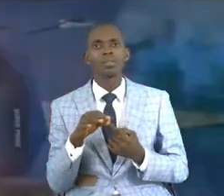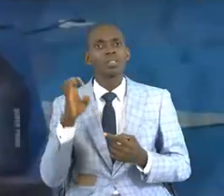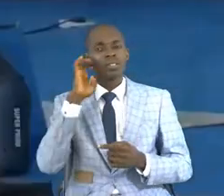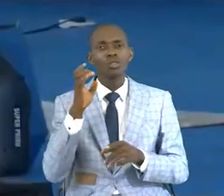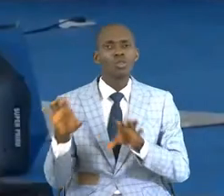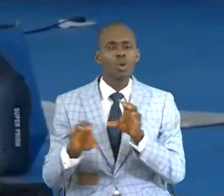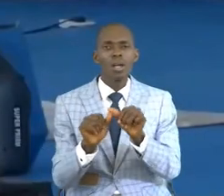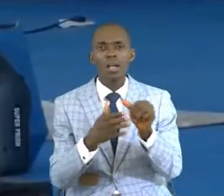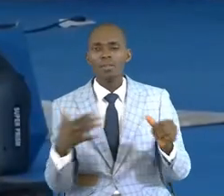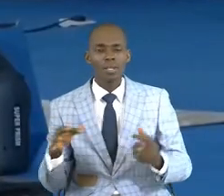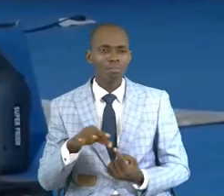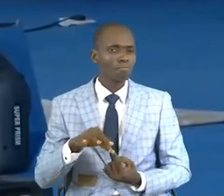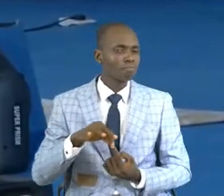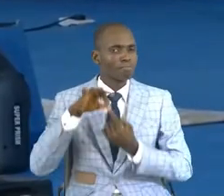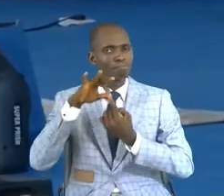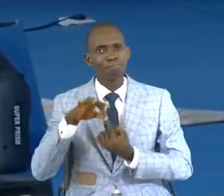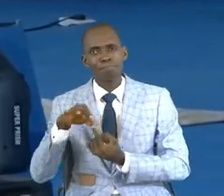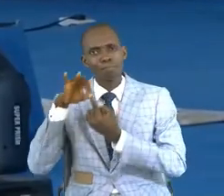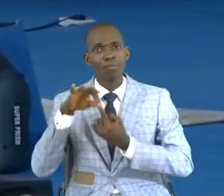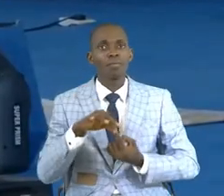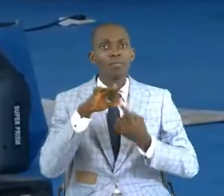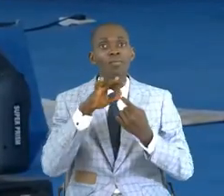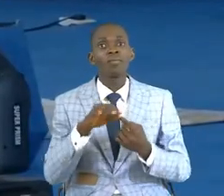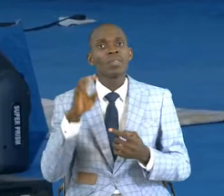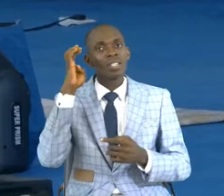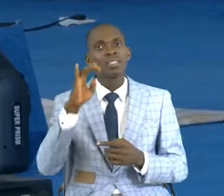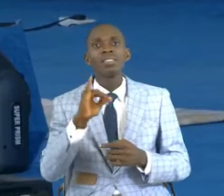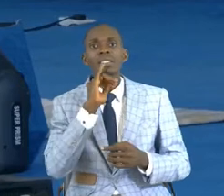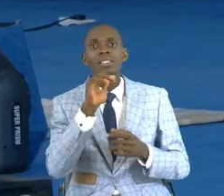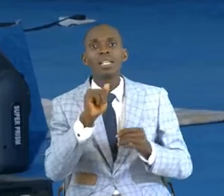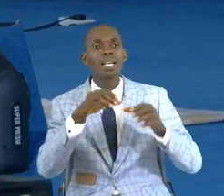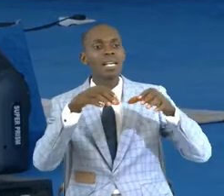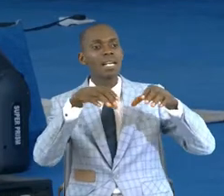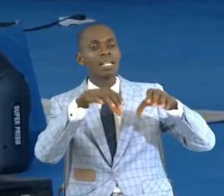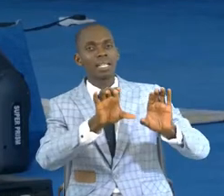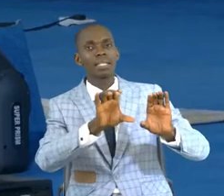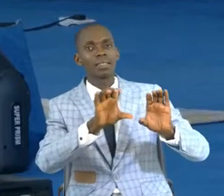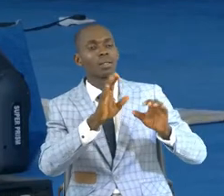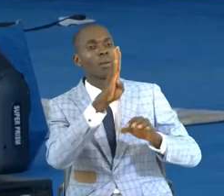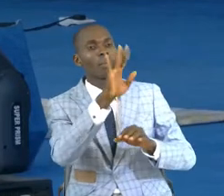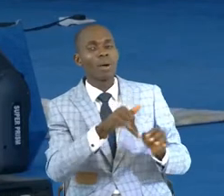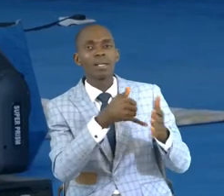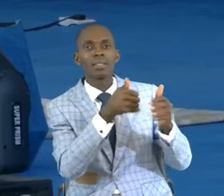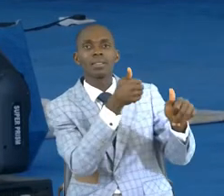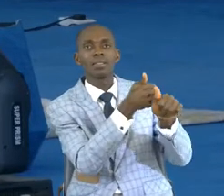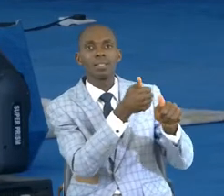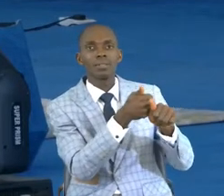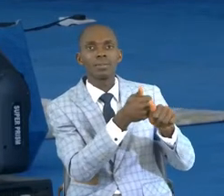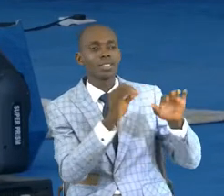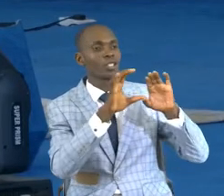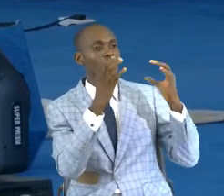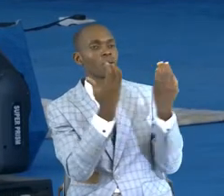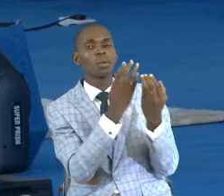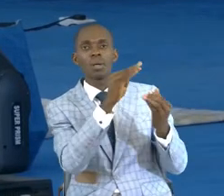everything peculiar. He's a class by himself. And that's all